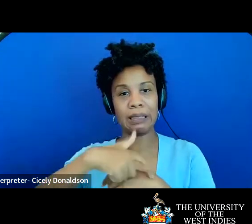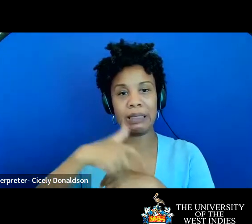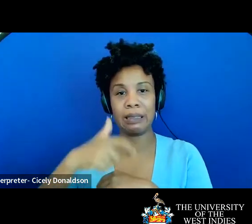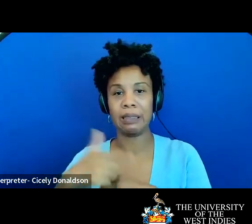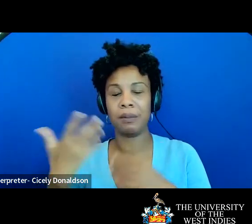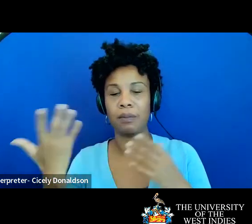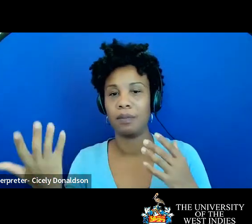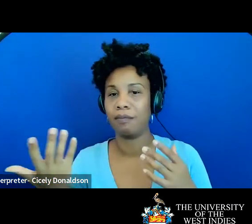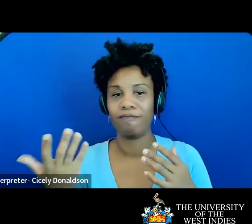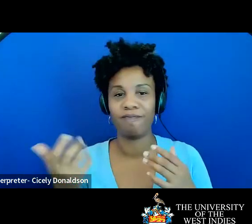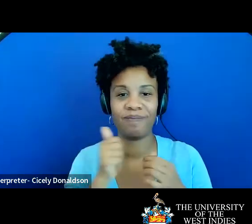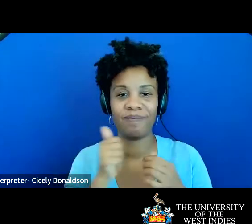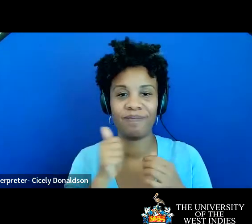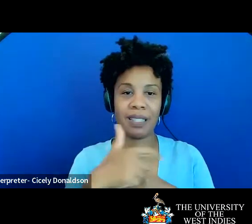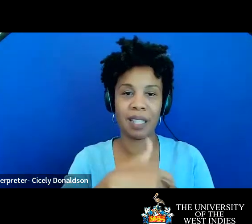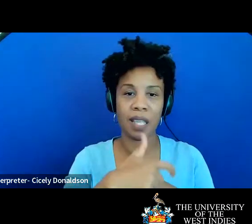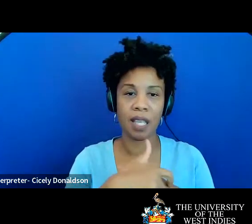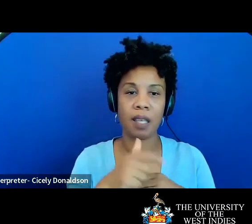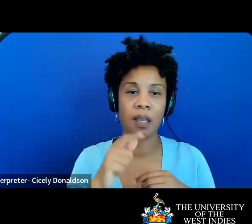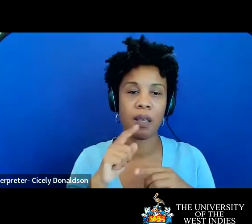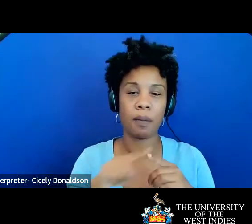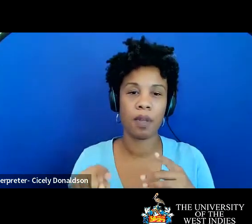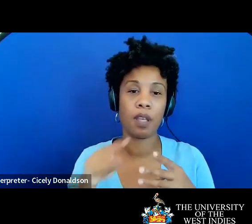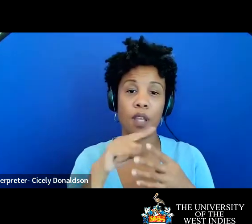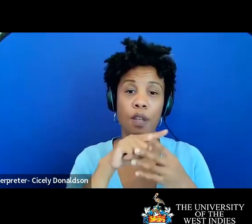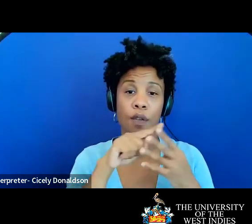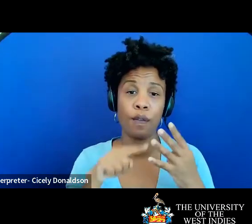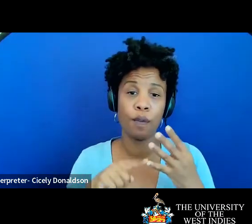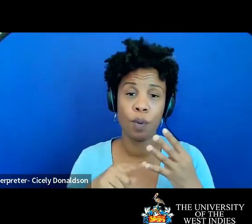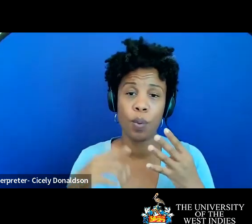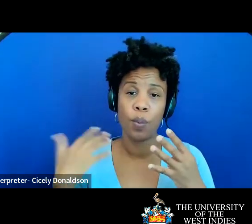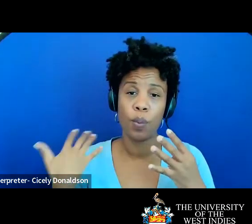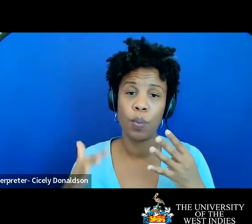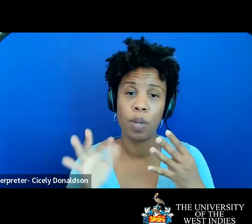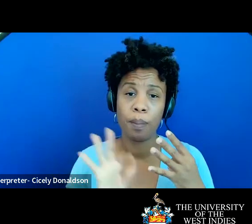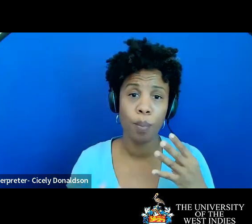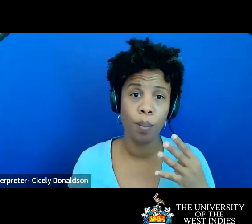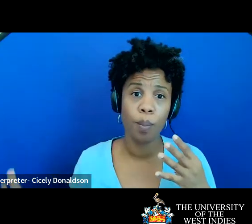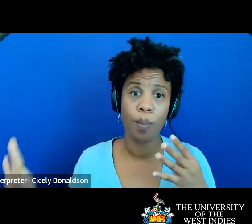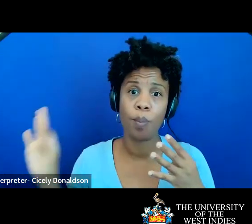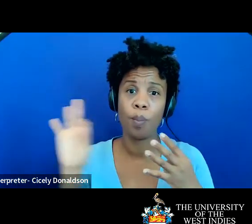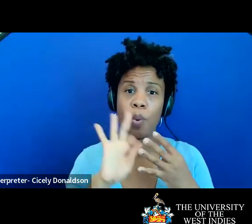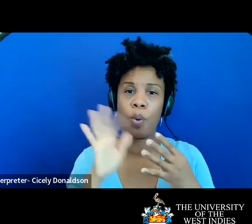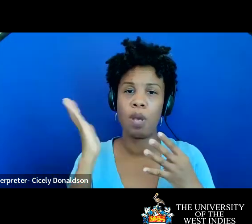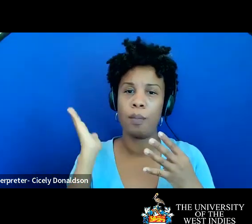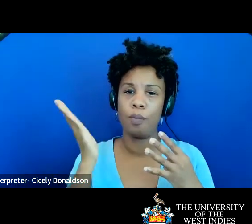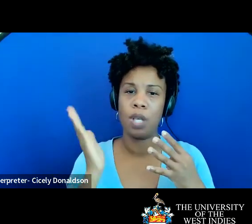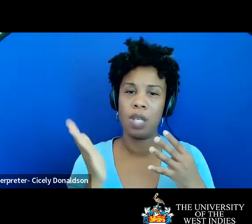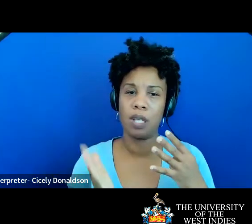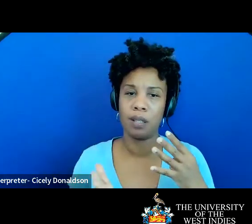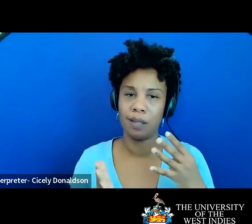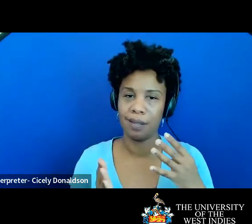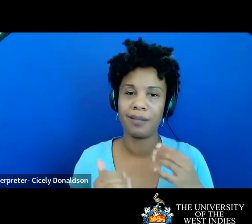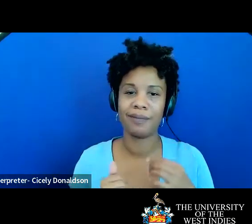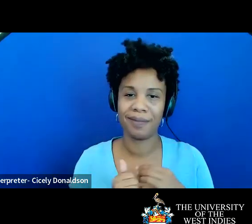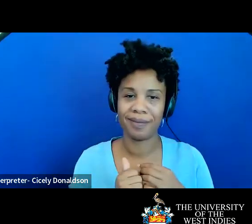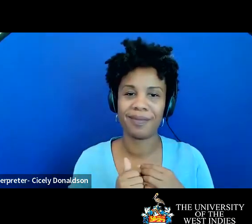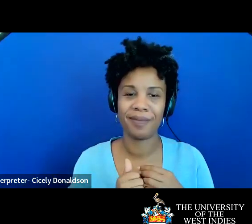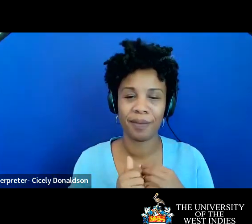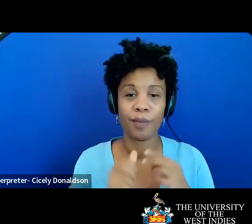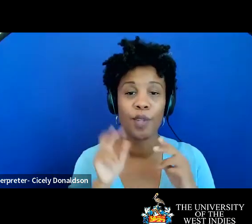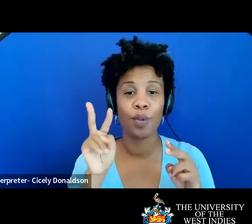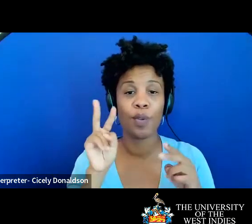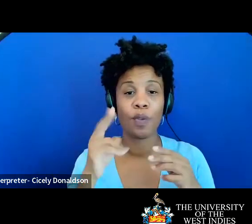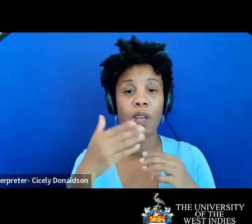deadline. But these were all 4 very important presentations, and we look forward to the